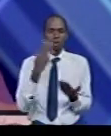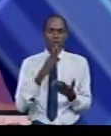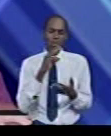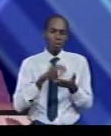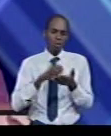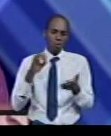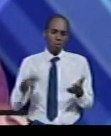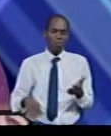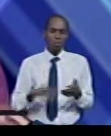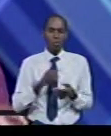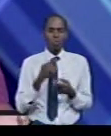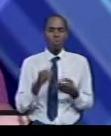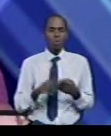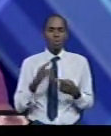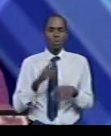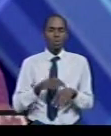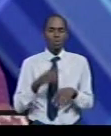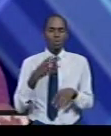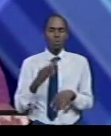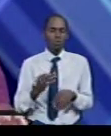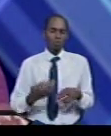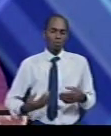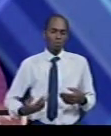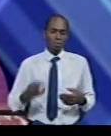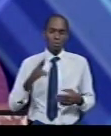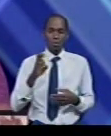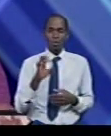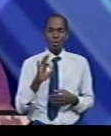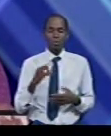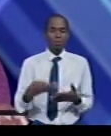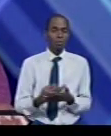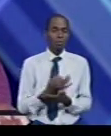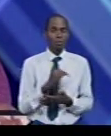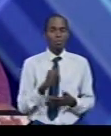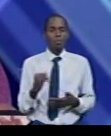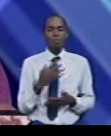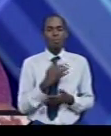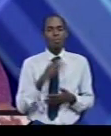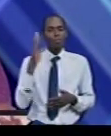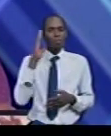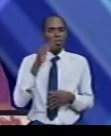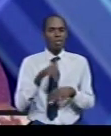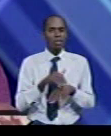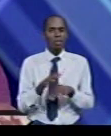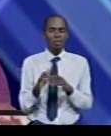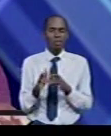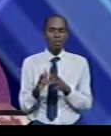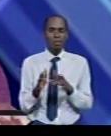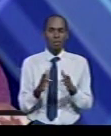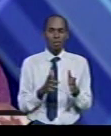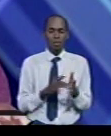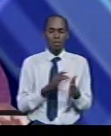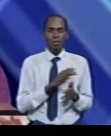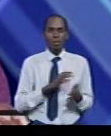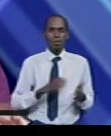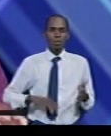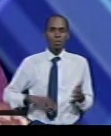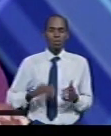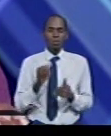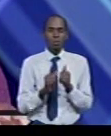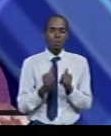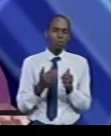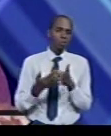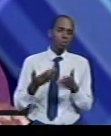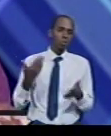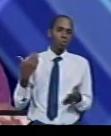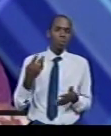from the presence of the Lord, and we shall send Jesus Christ, which before was